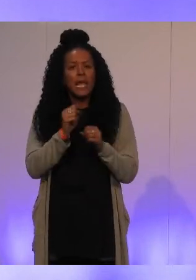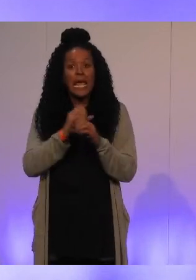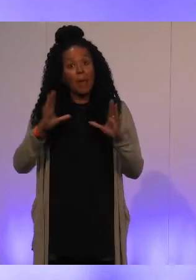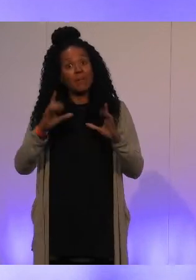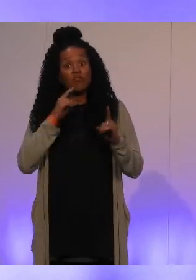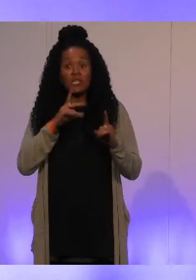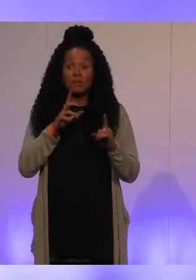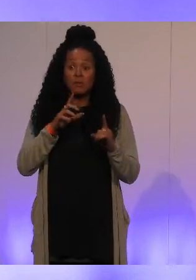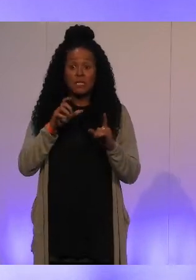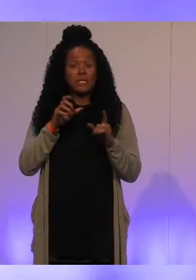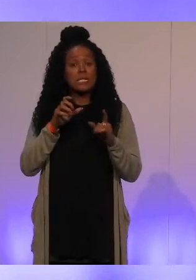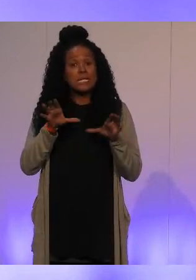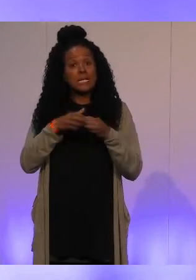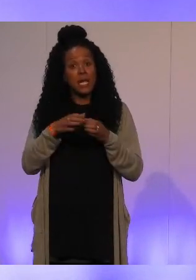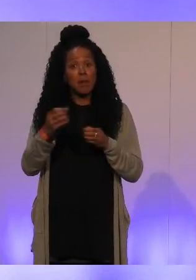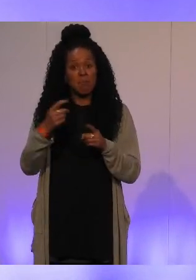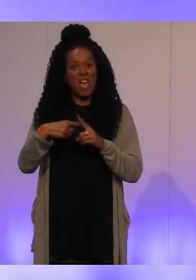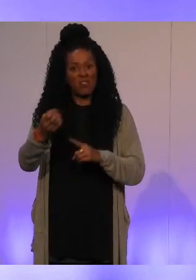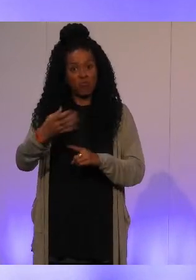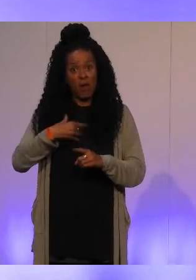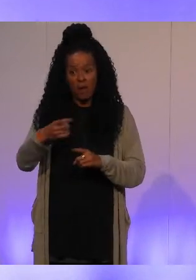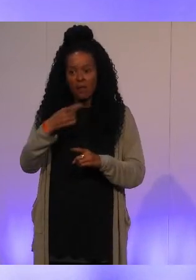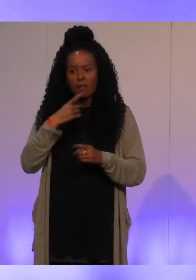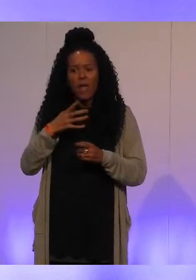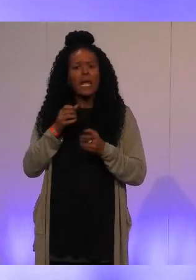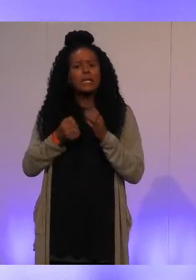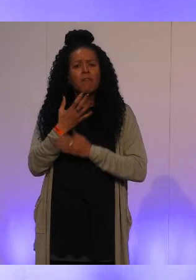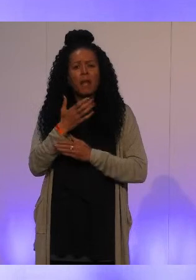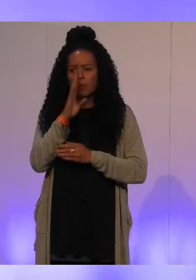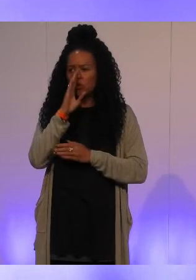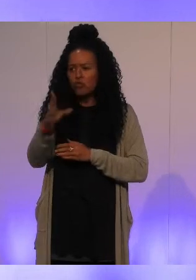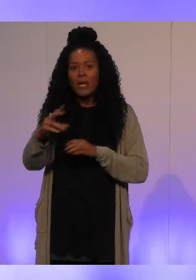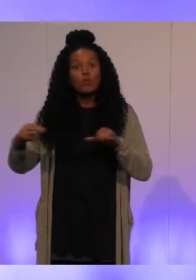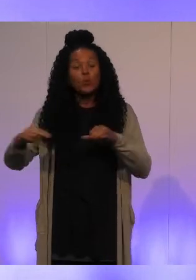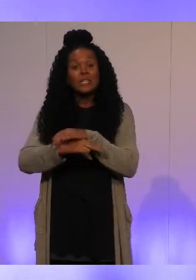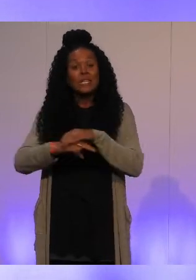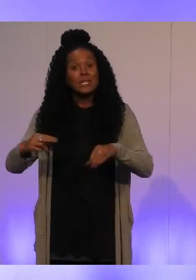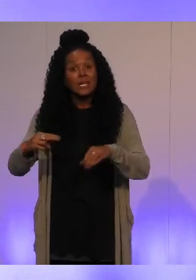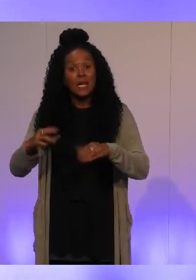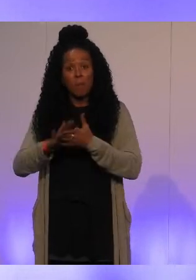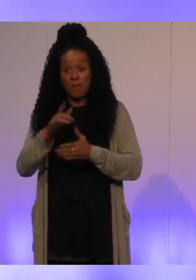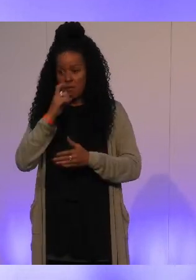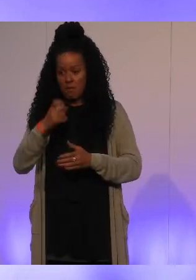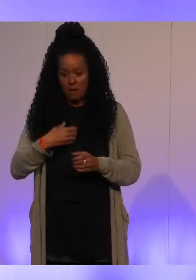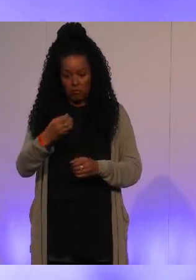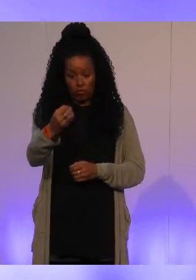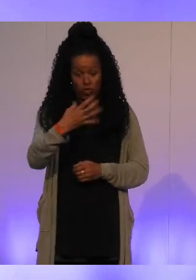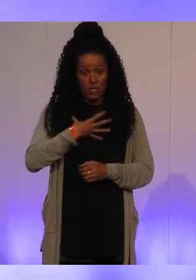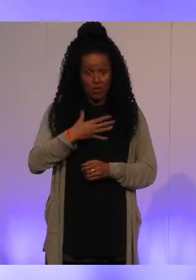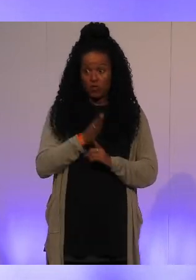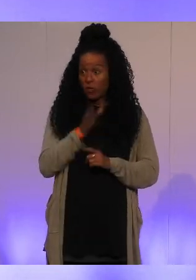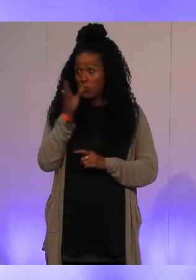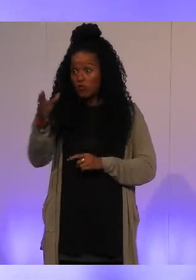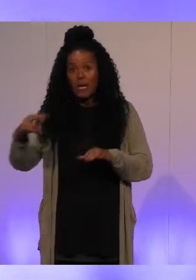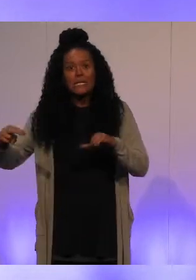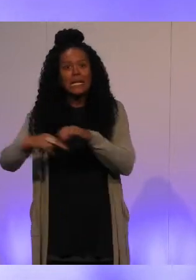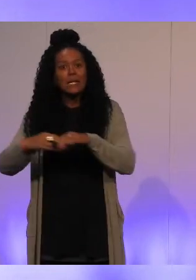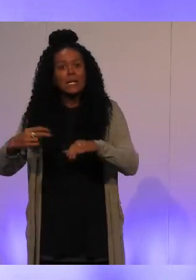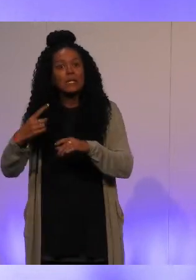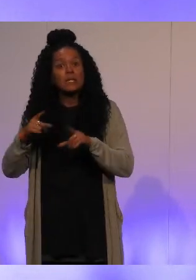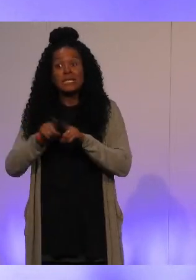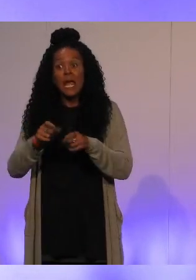developed a straight-to-CT scan service, reducing the time it takes between having a chest X-ray and CT